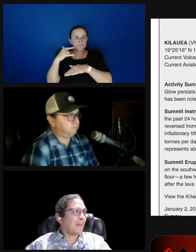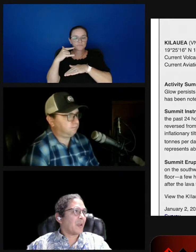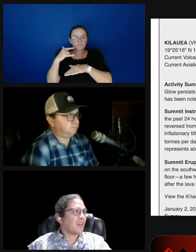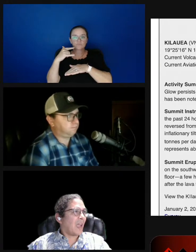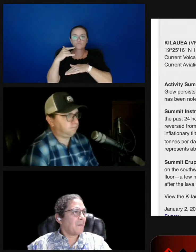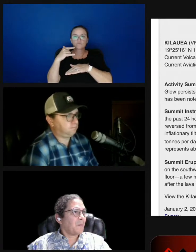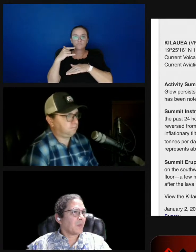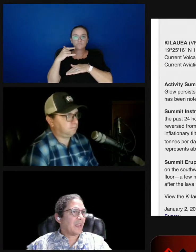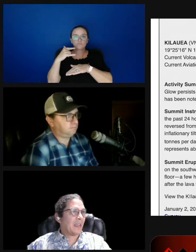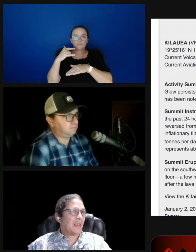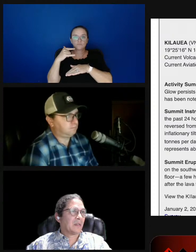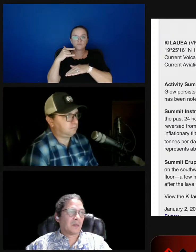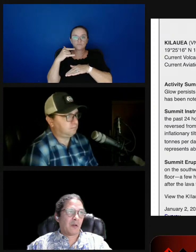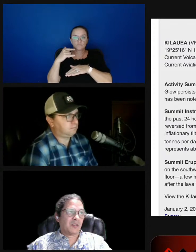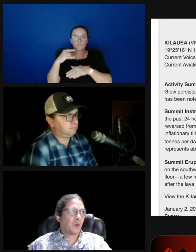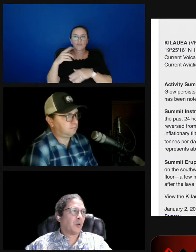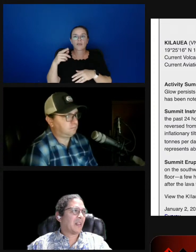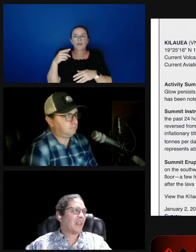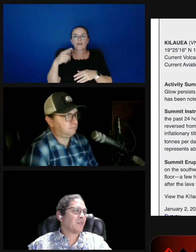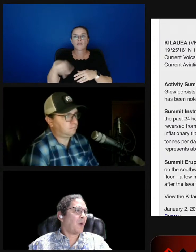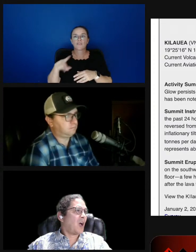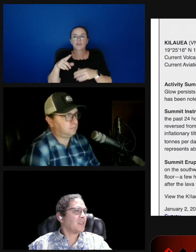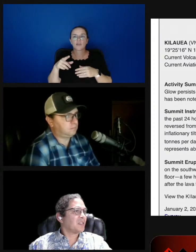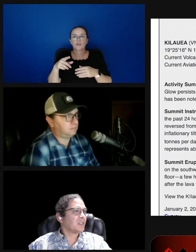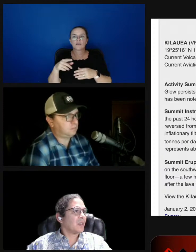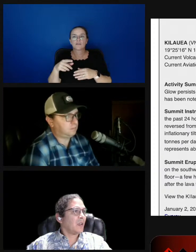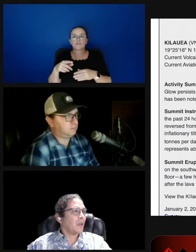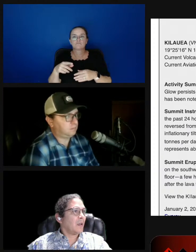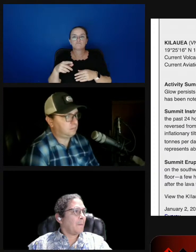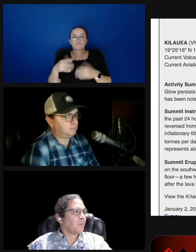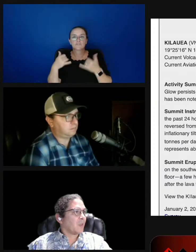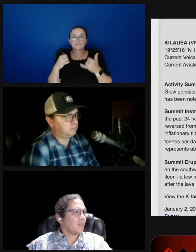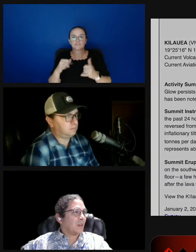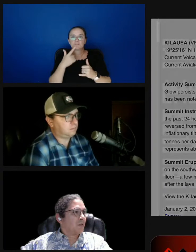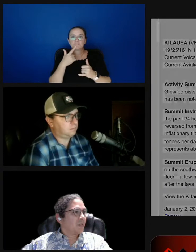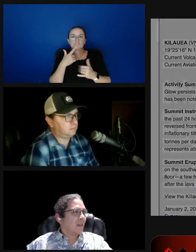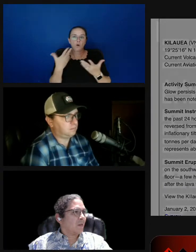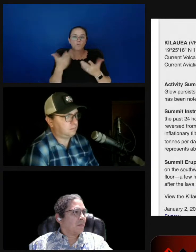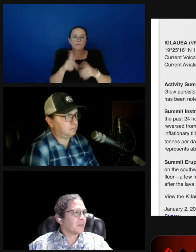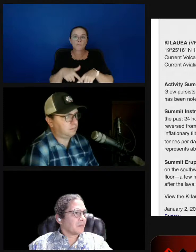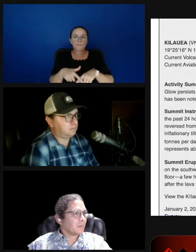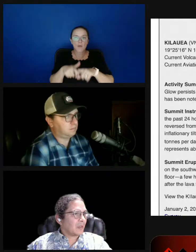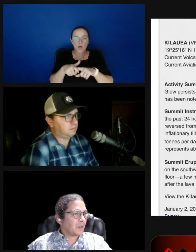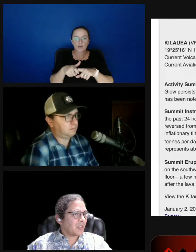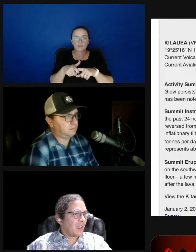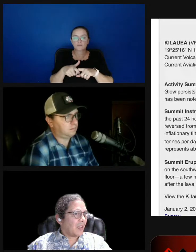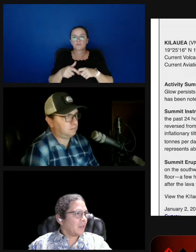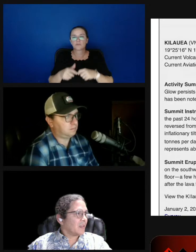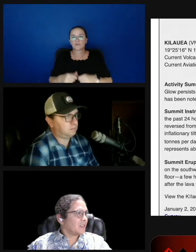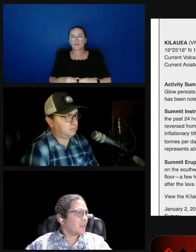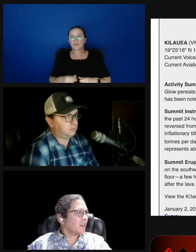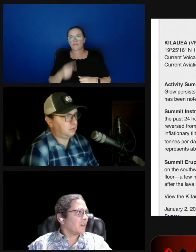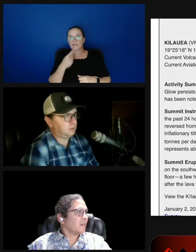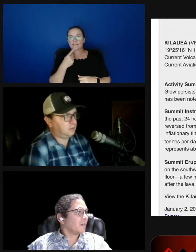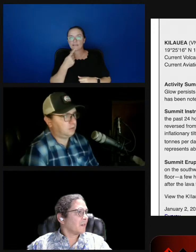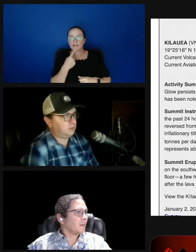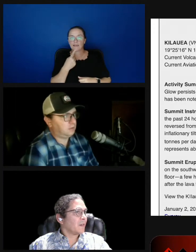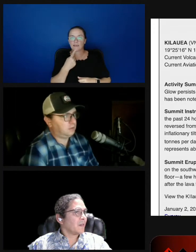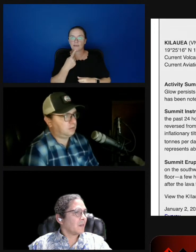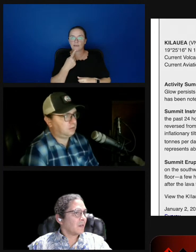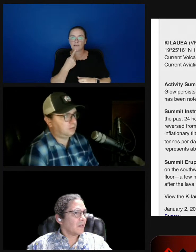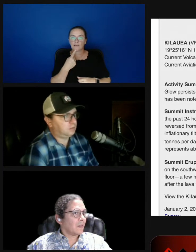At that point in time, they are still noting that there's a pause. They do say, let's see here.